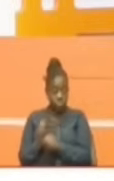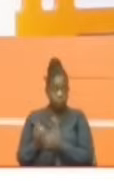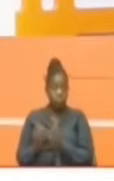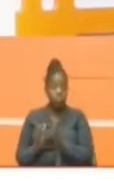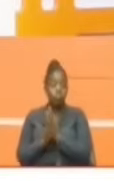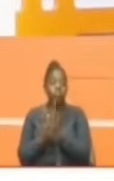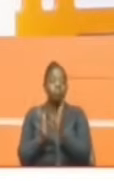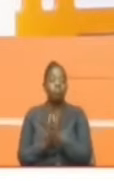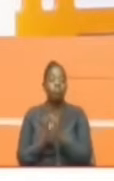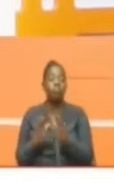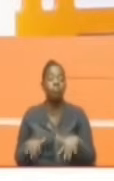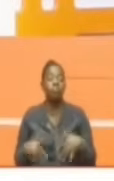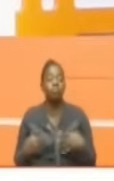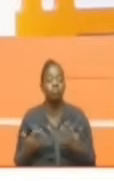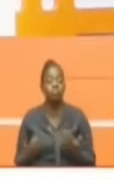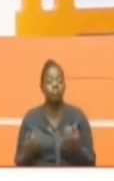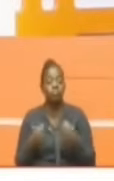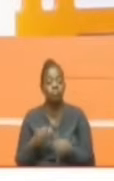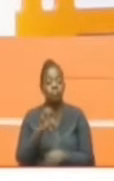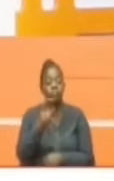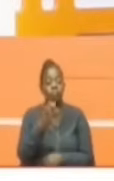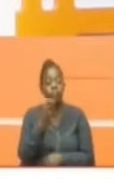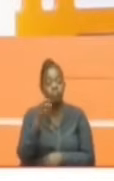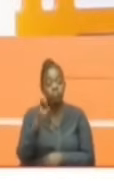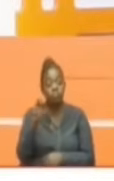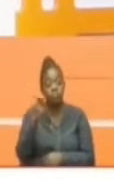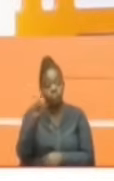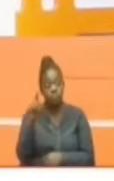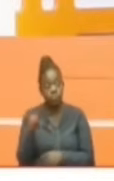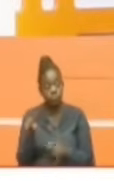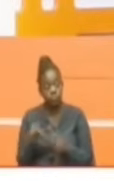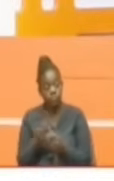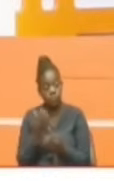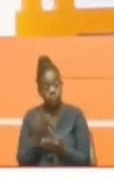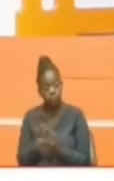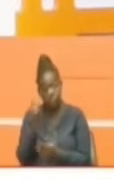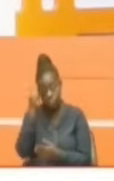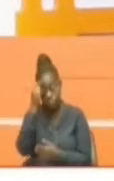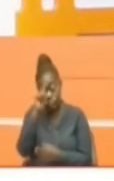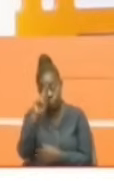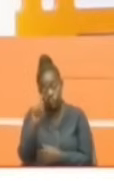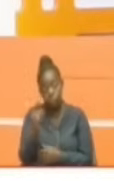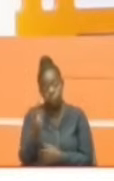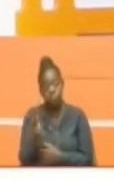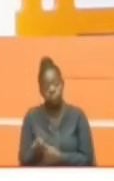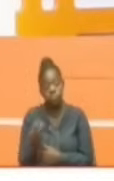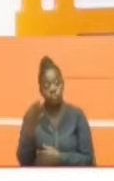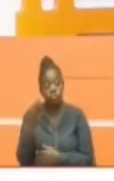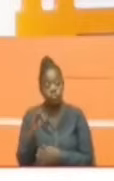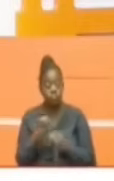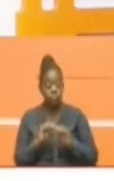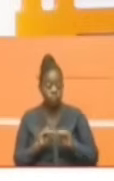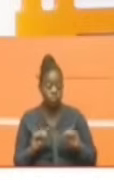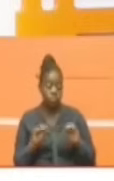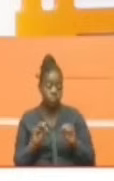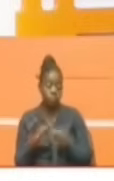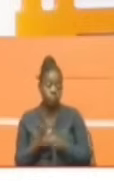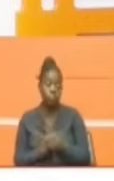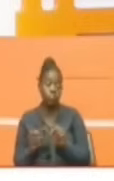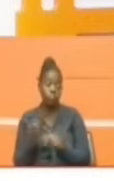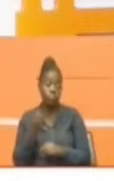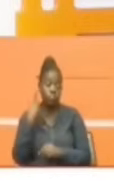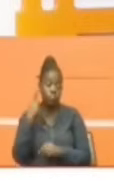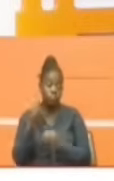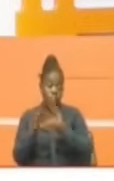bavuddeyo ne benyumiriza mu nkola ya IFRIS kyokka baliko ebasibe gavumenti okusooka naddala okusomesa abasuubuzi